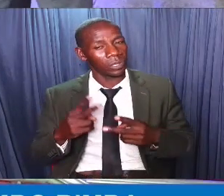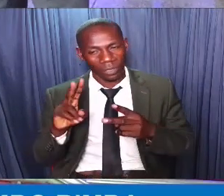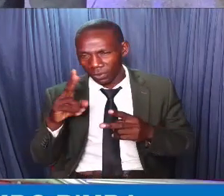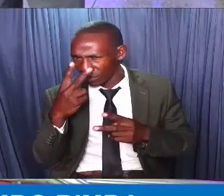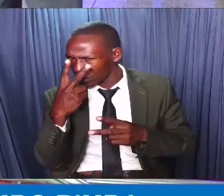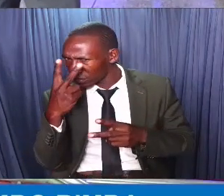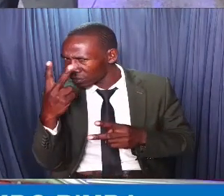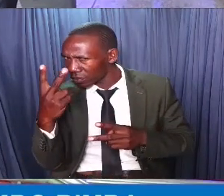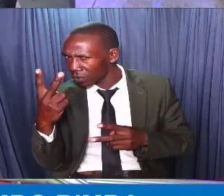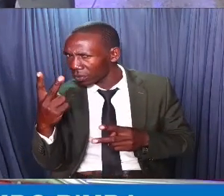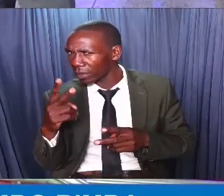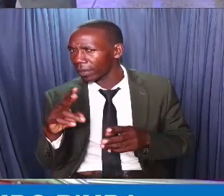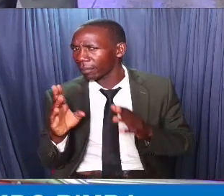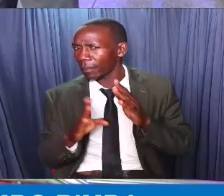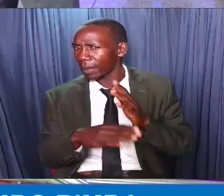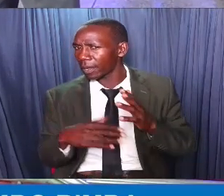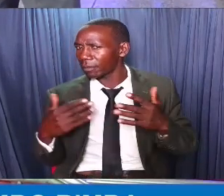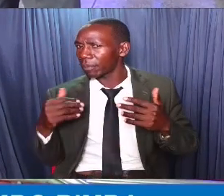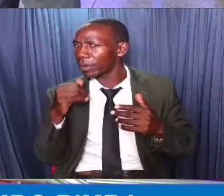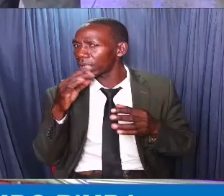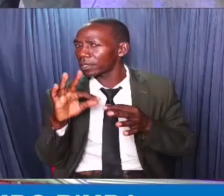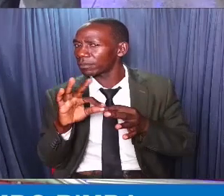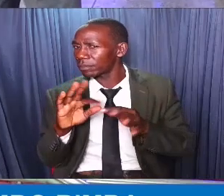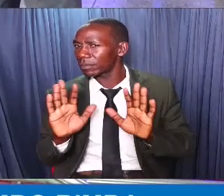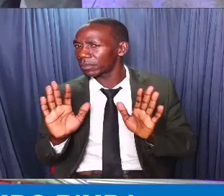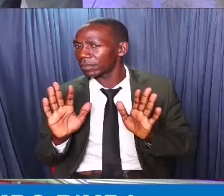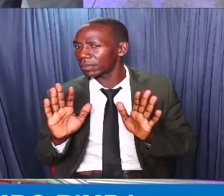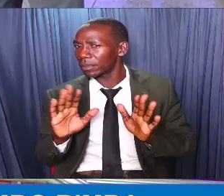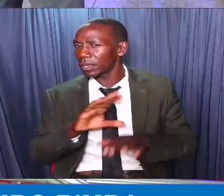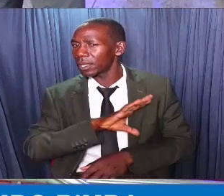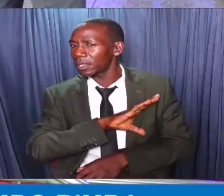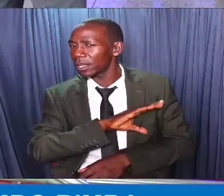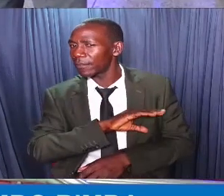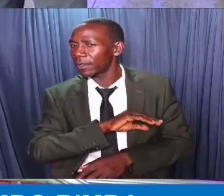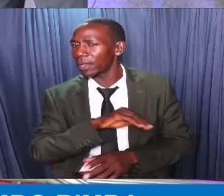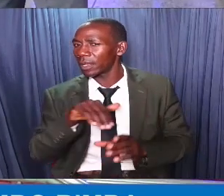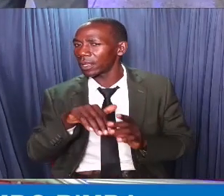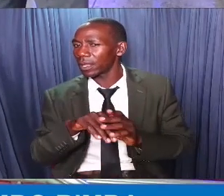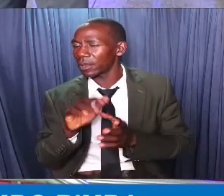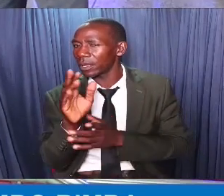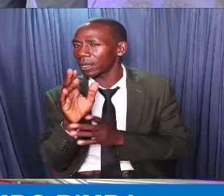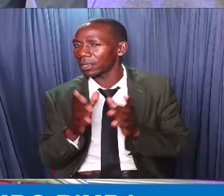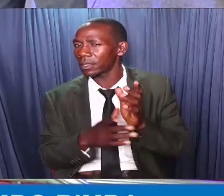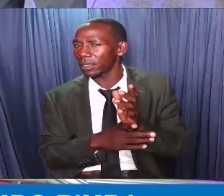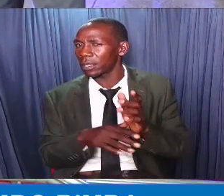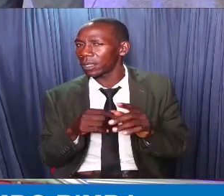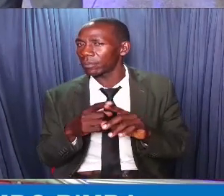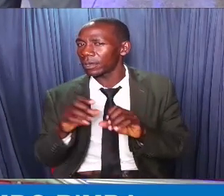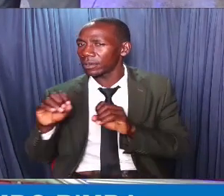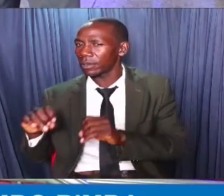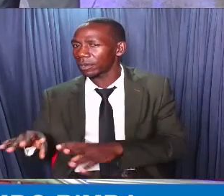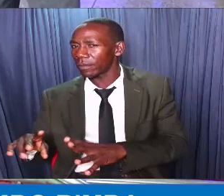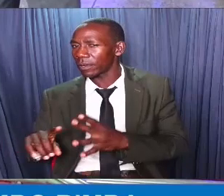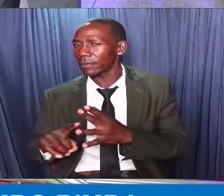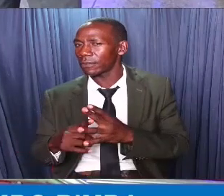wanaojiita mitume mkaota ni waongo. You spy them who call themselves apostles. Mlitabika sana kwa mikono yenu. You labored with your hands. Lakini mmeacha upendo